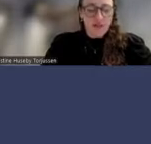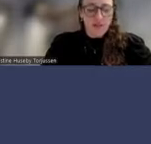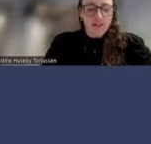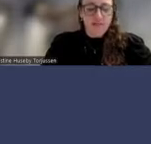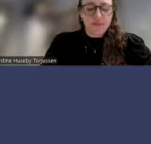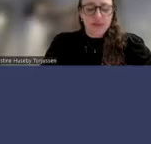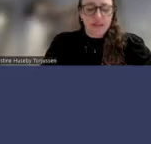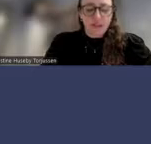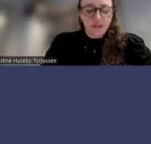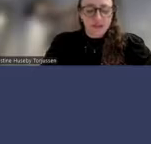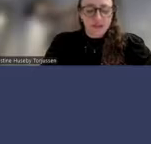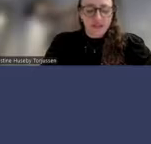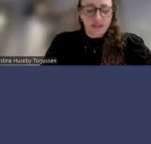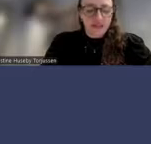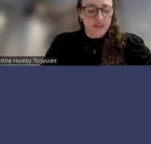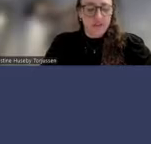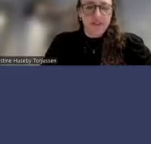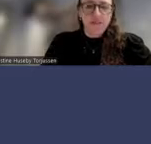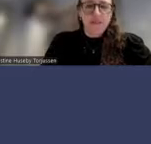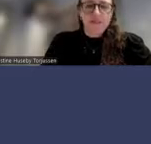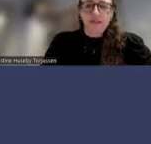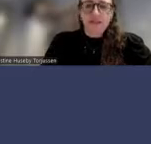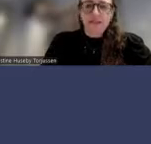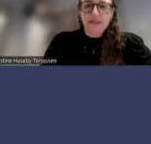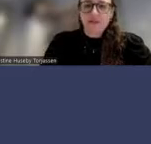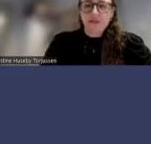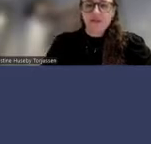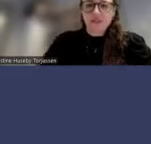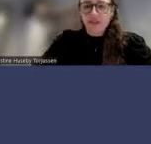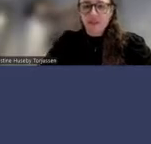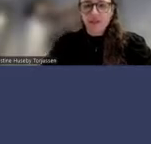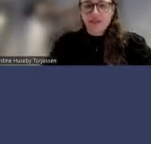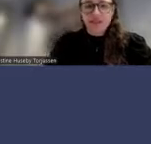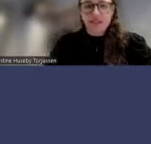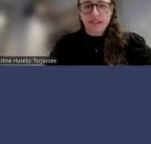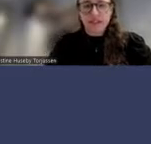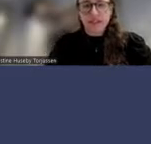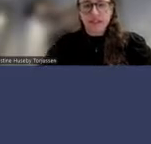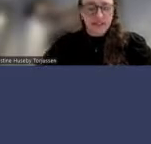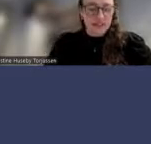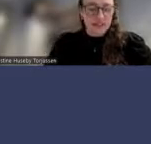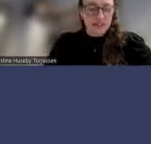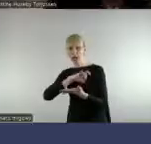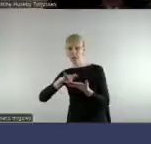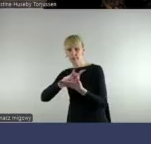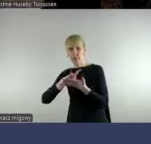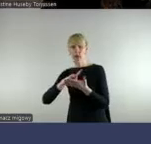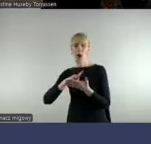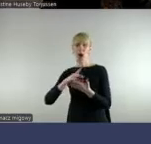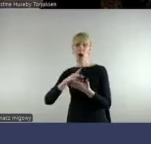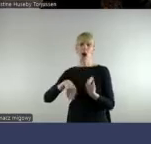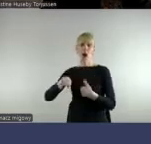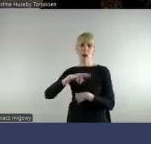about the cooperation between the county governor and the municipalities, of course, very important in